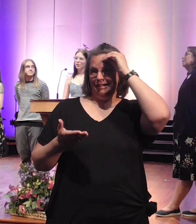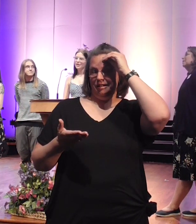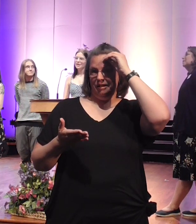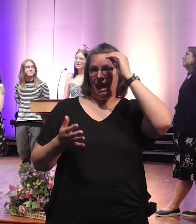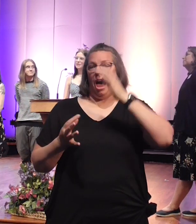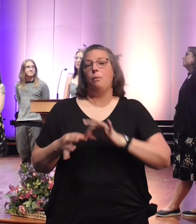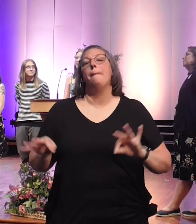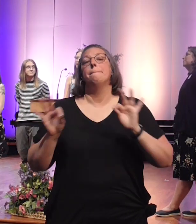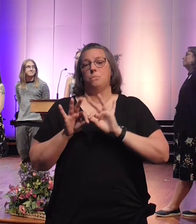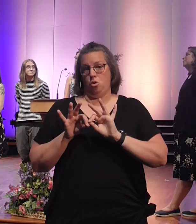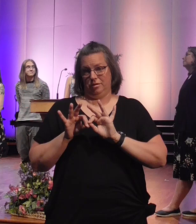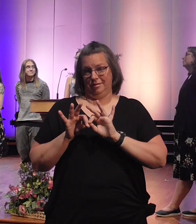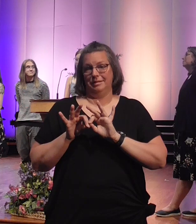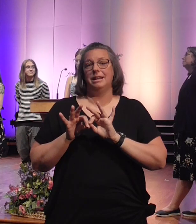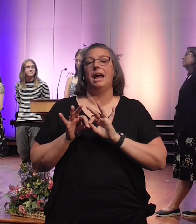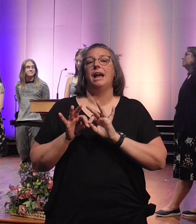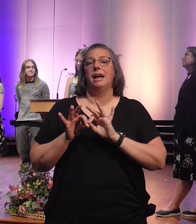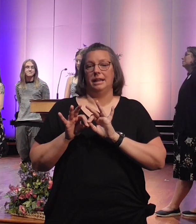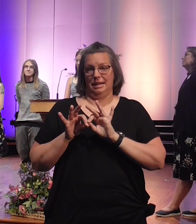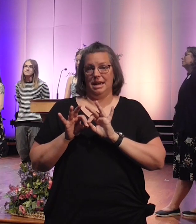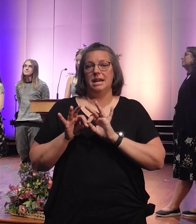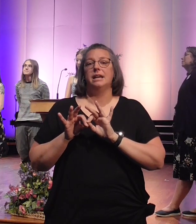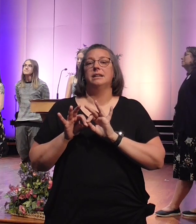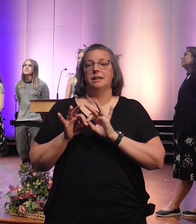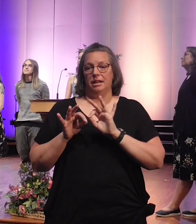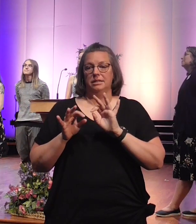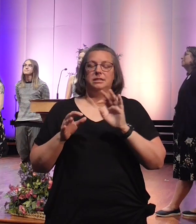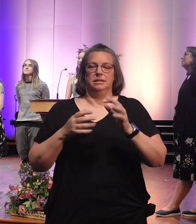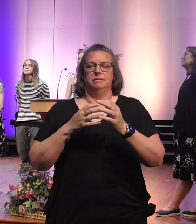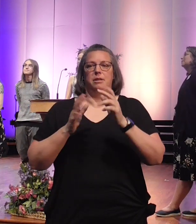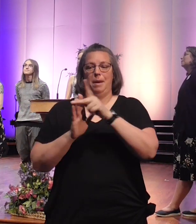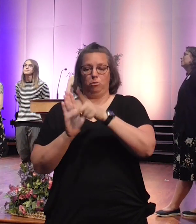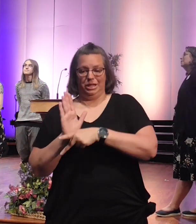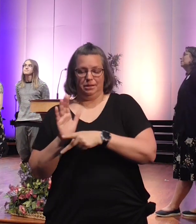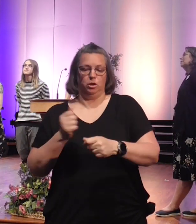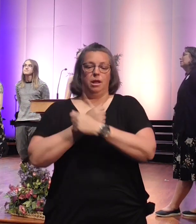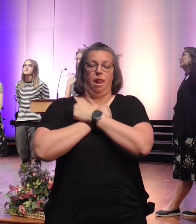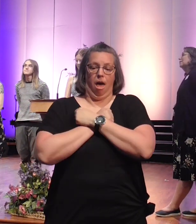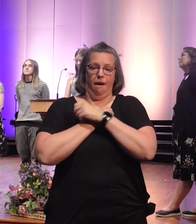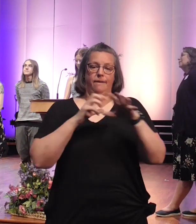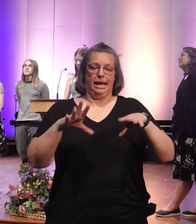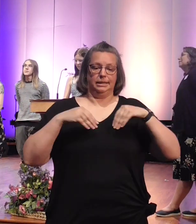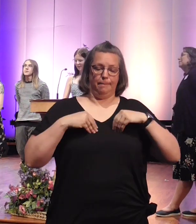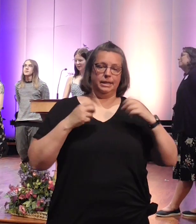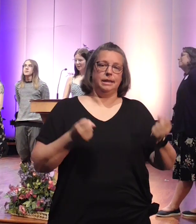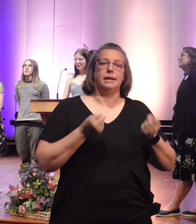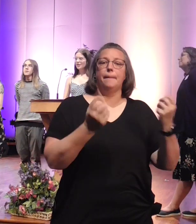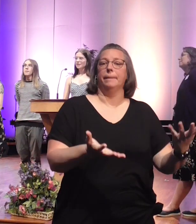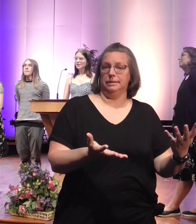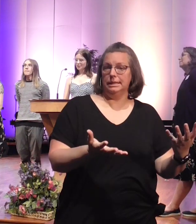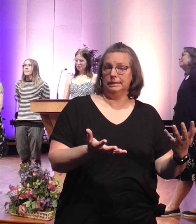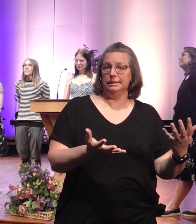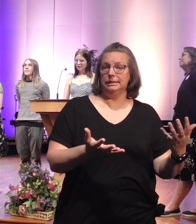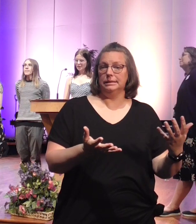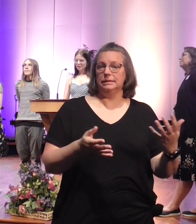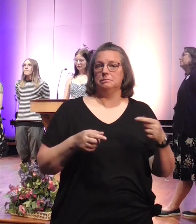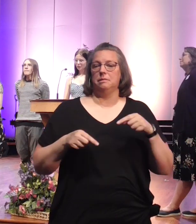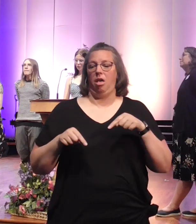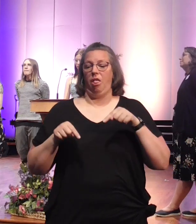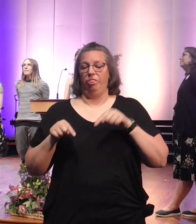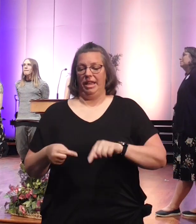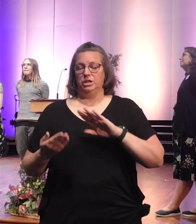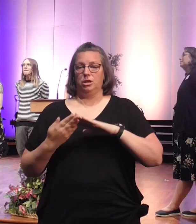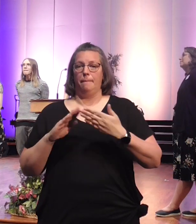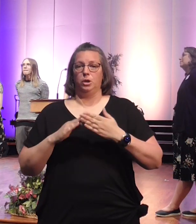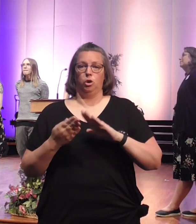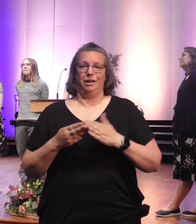how important it is to be anchored in principles such as love, acceptance, and abundance. This community is filled